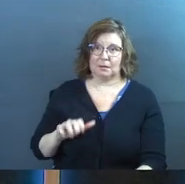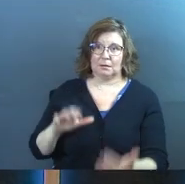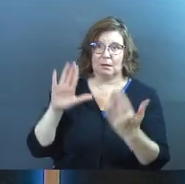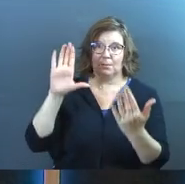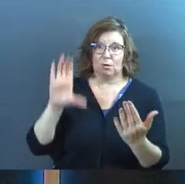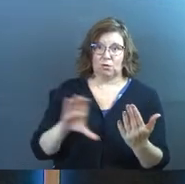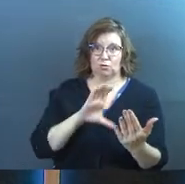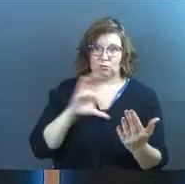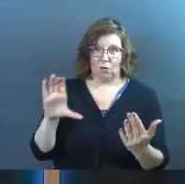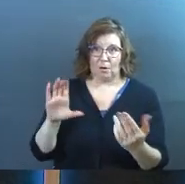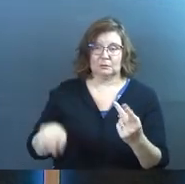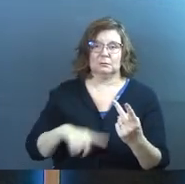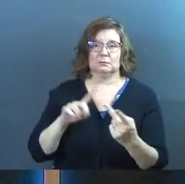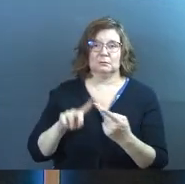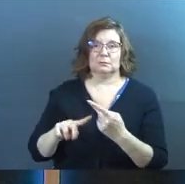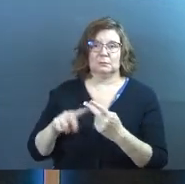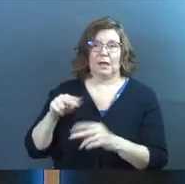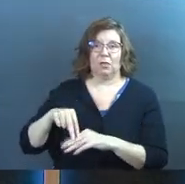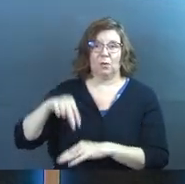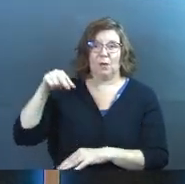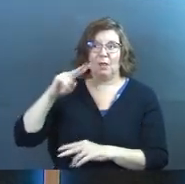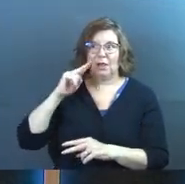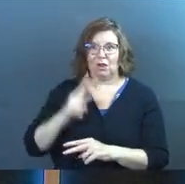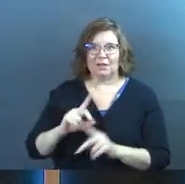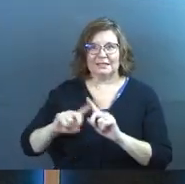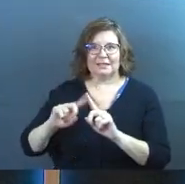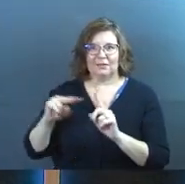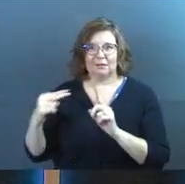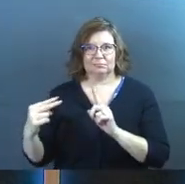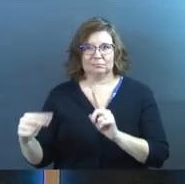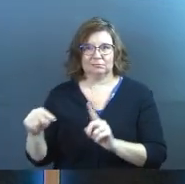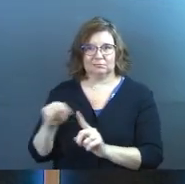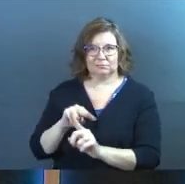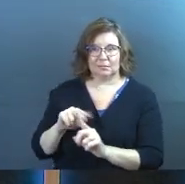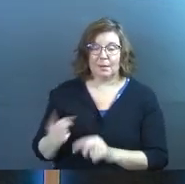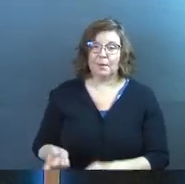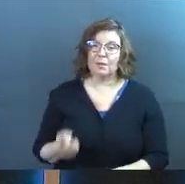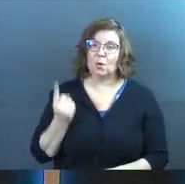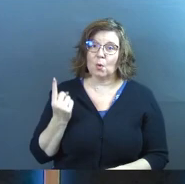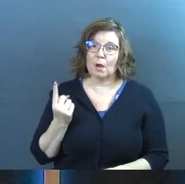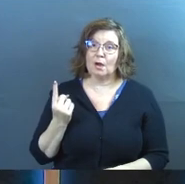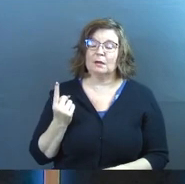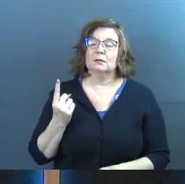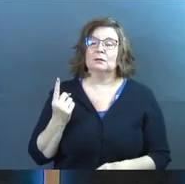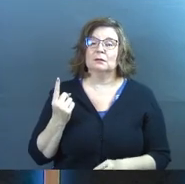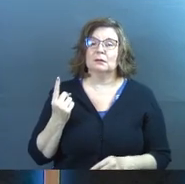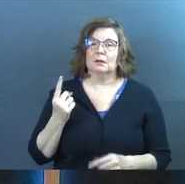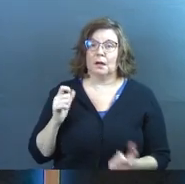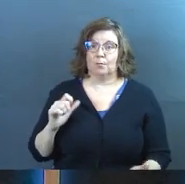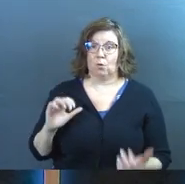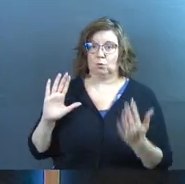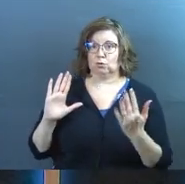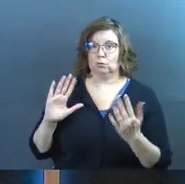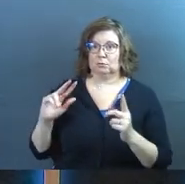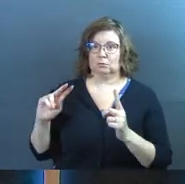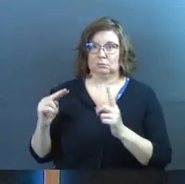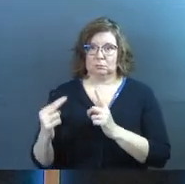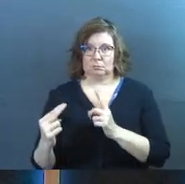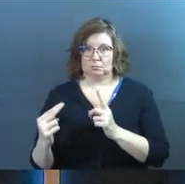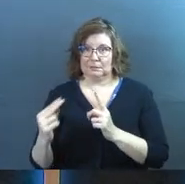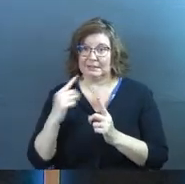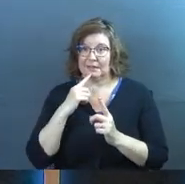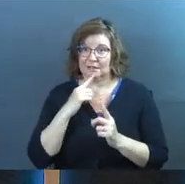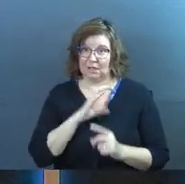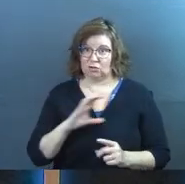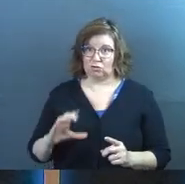and the resurrection, they look at it a lot of different ways. Theologians do, but there's this one approach that